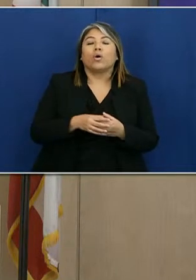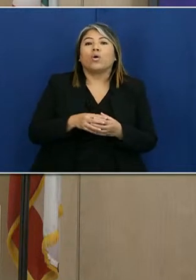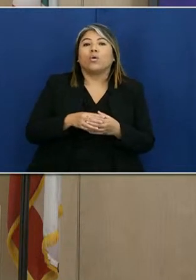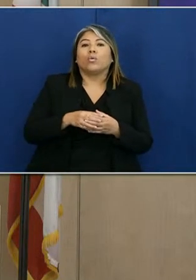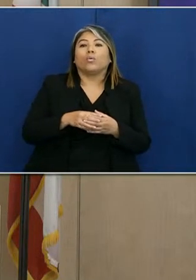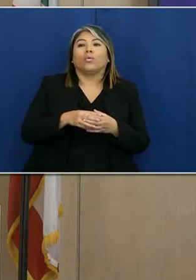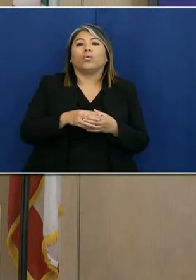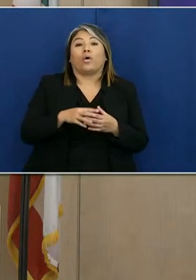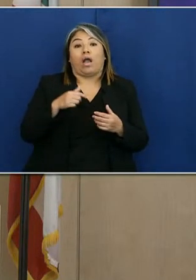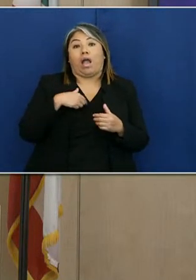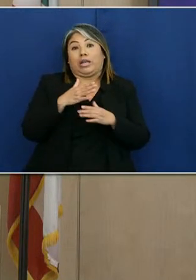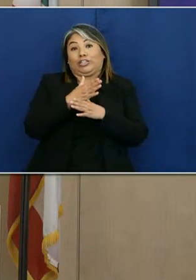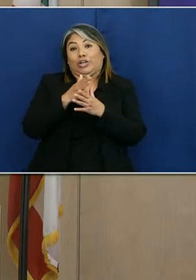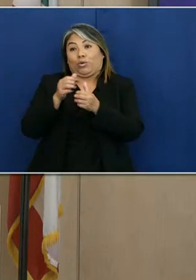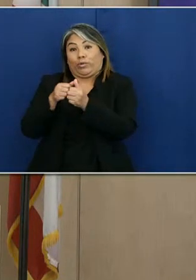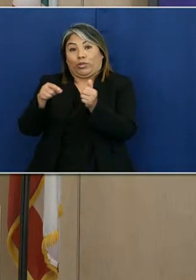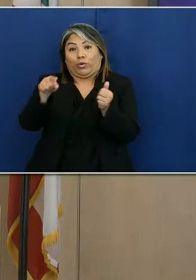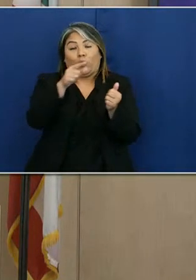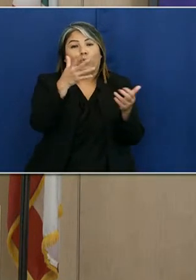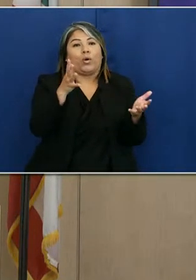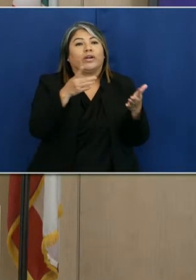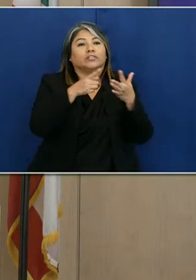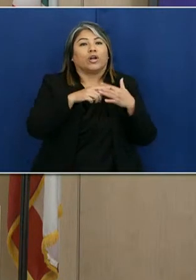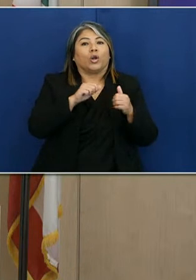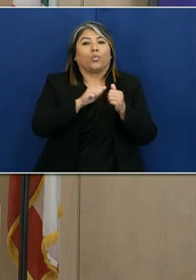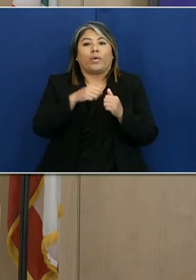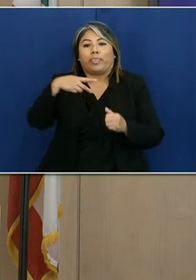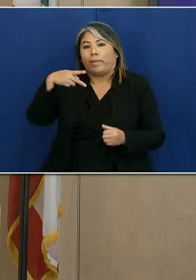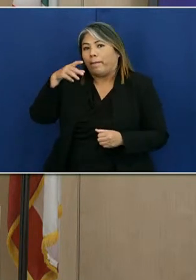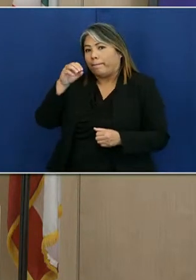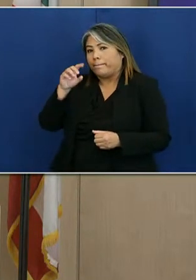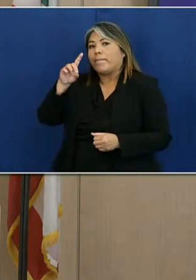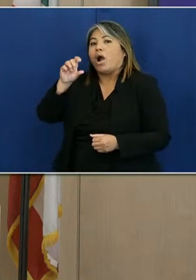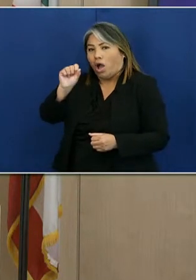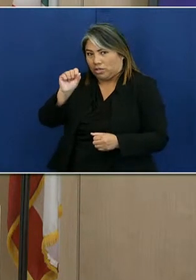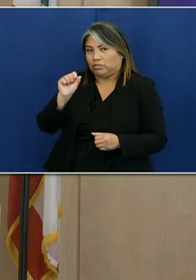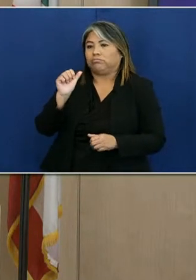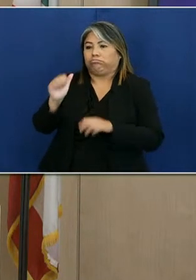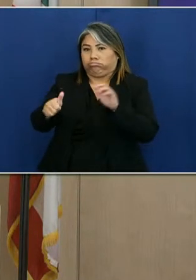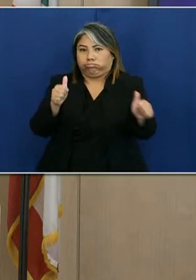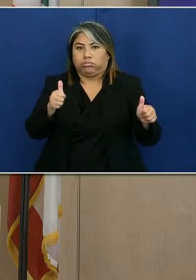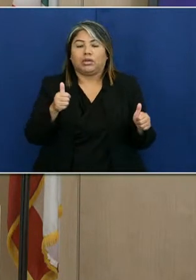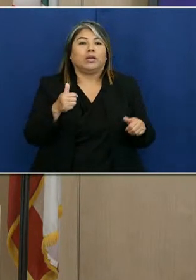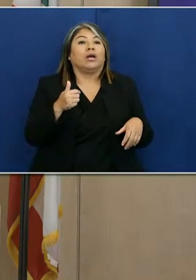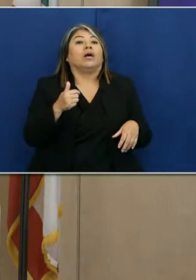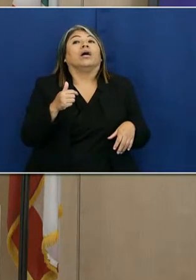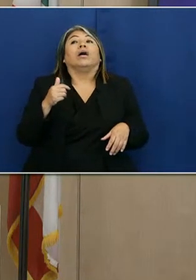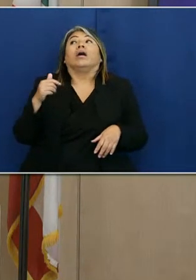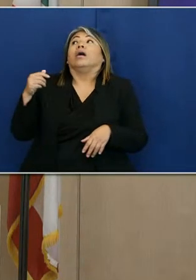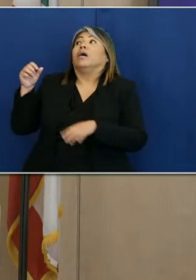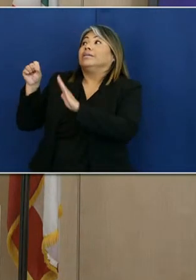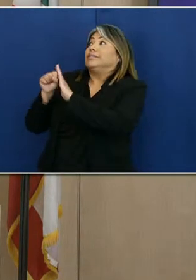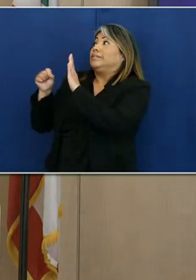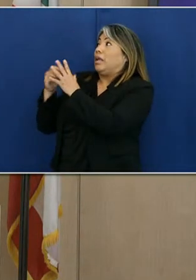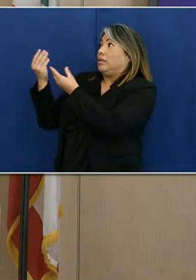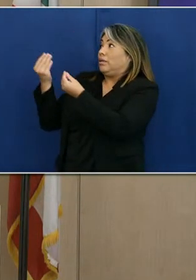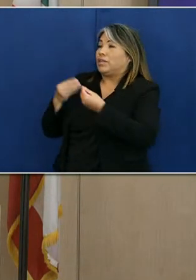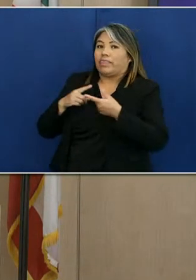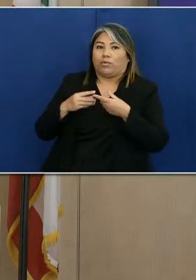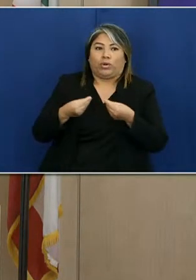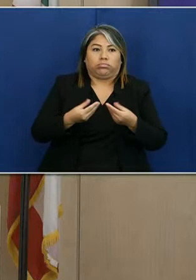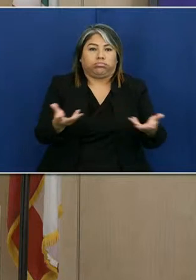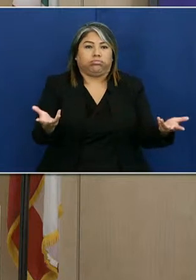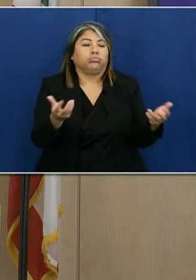are, as I shared with you, we're getting started with our pods. We are disseminating the vaccines that we are getting from the state to our